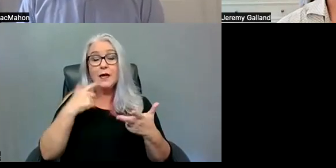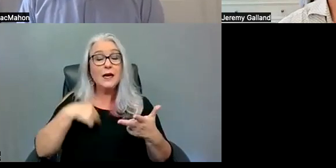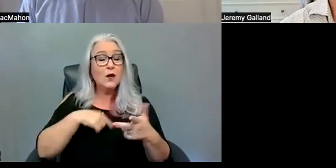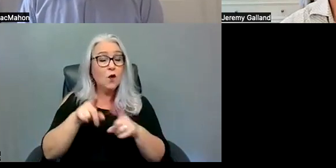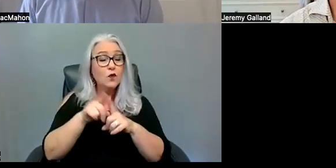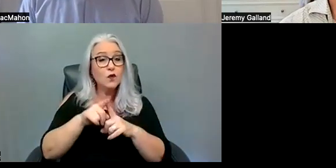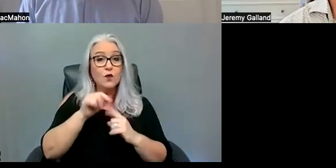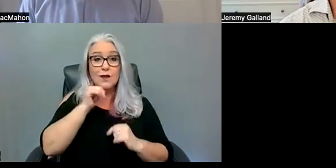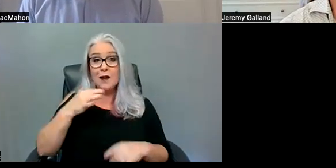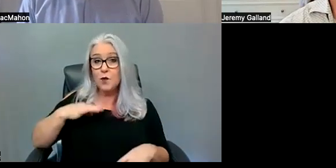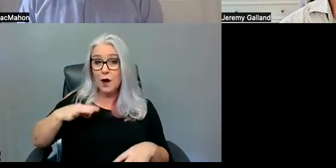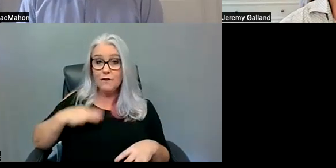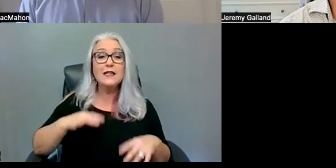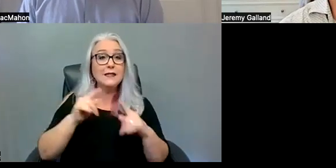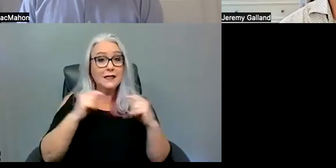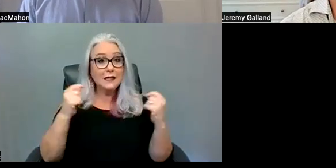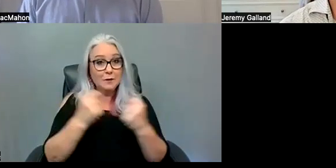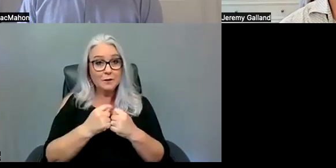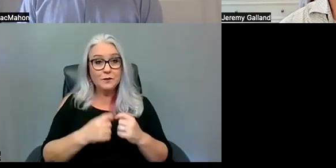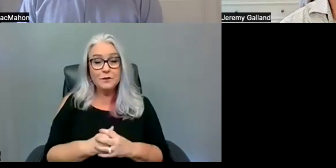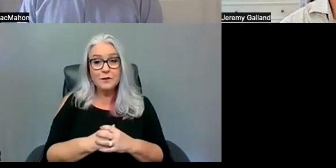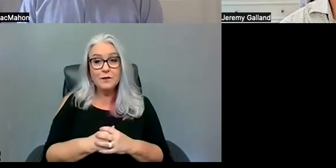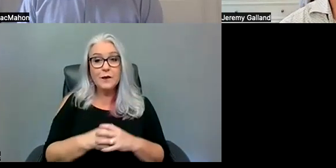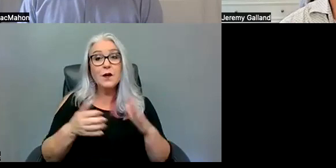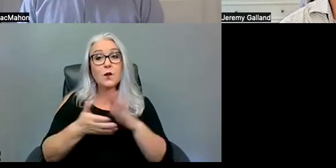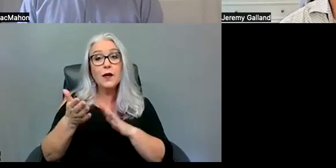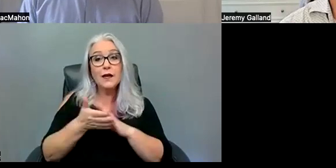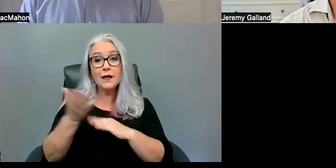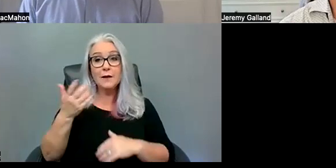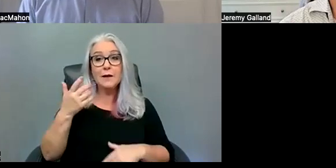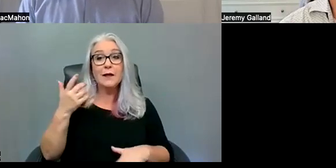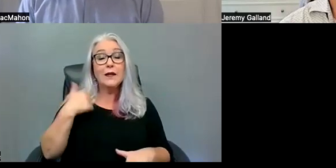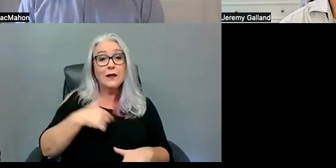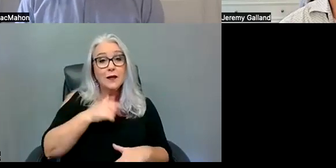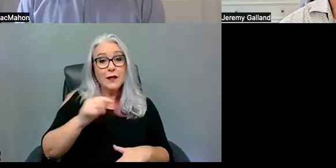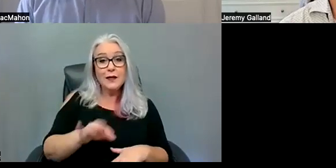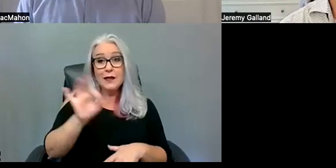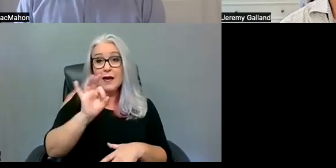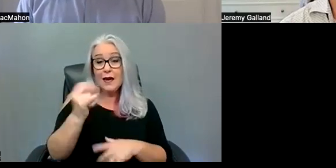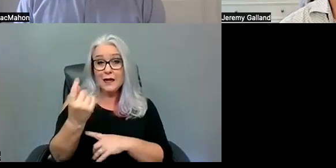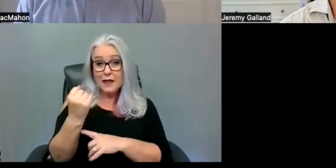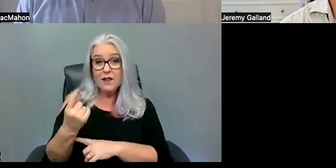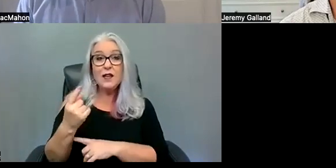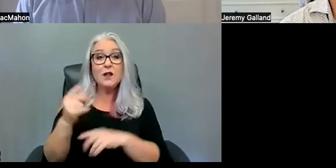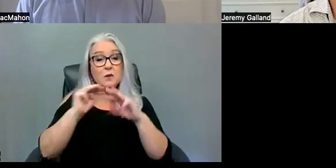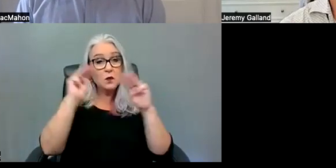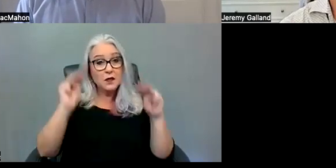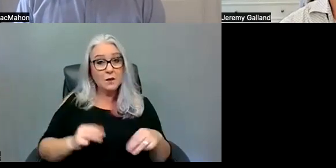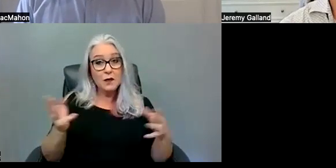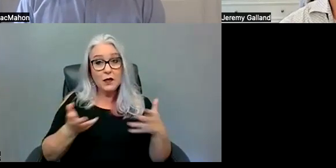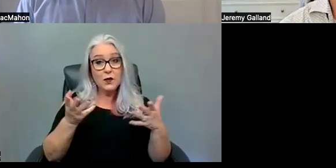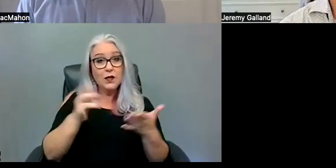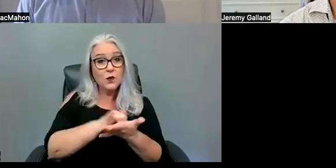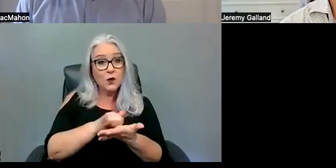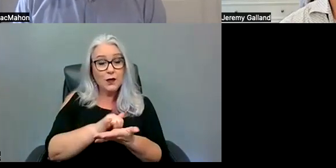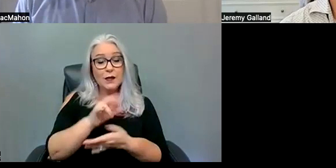online fundraising team at Autism Speaks and running the marketing and ticketing team at the 9/11 Memorial and Museum here in New York City. My wife,